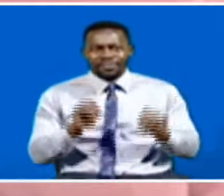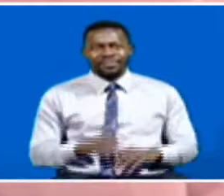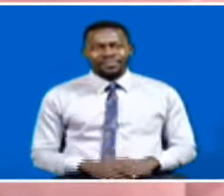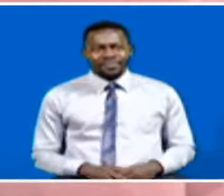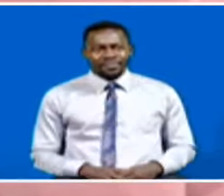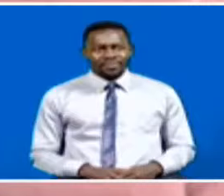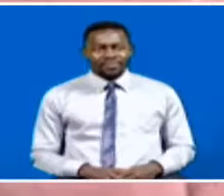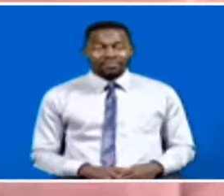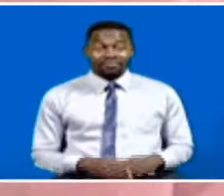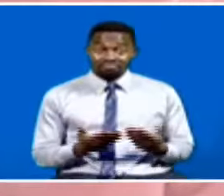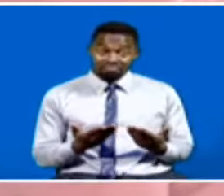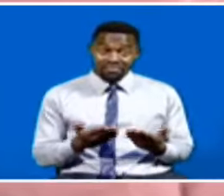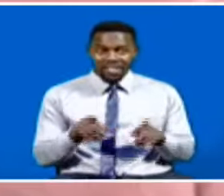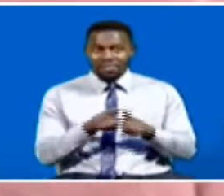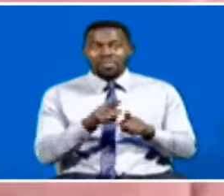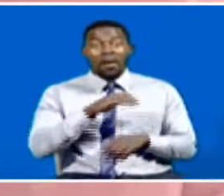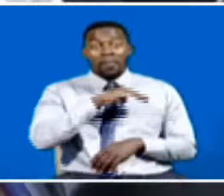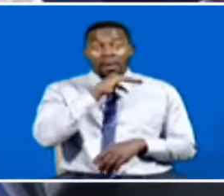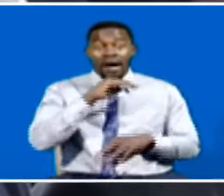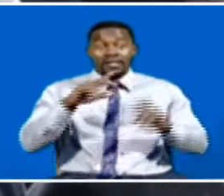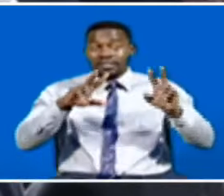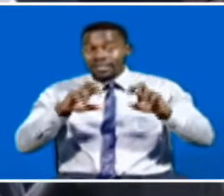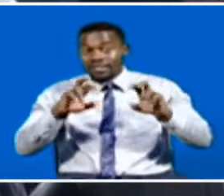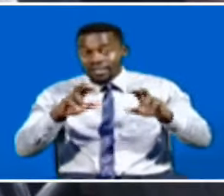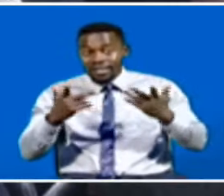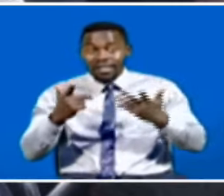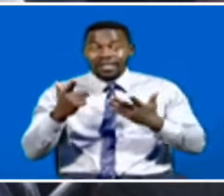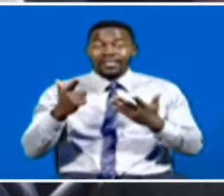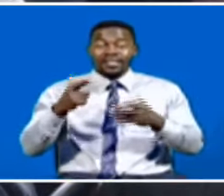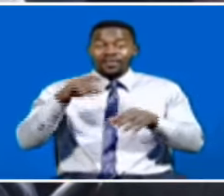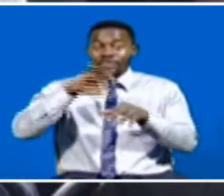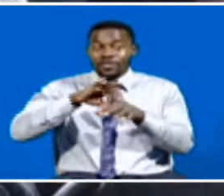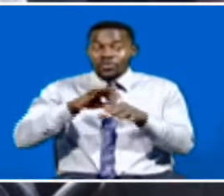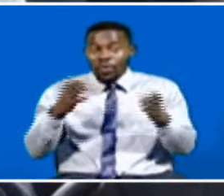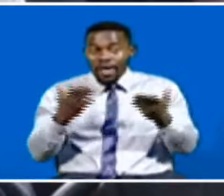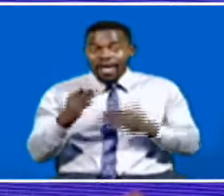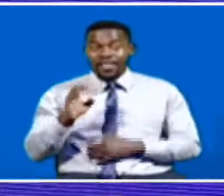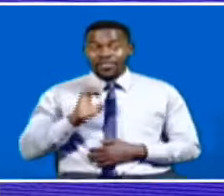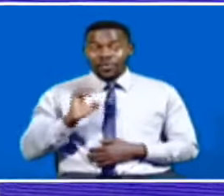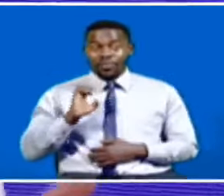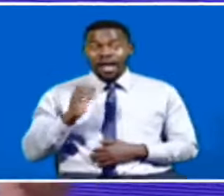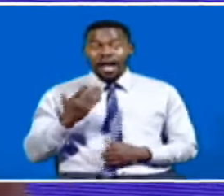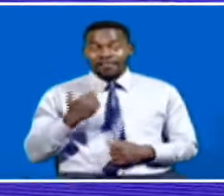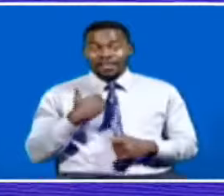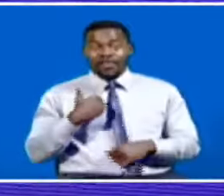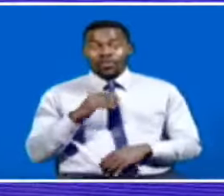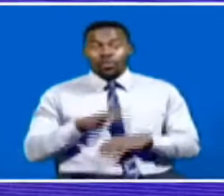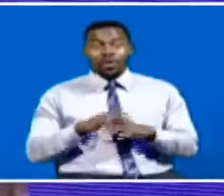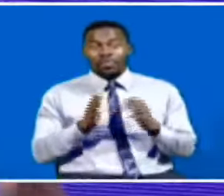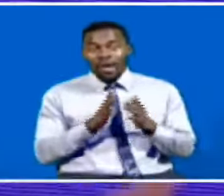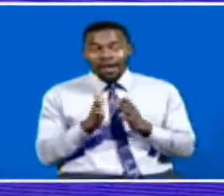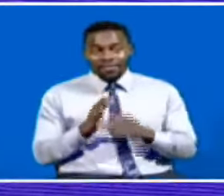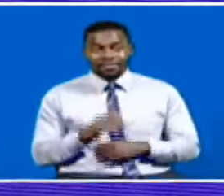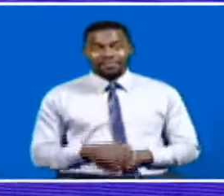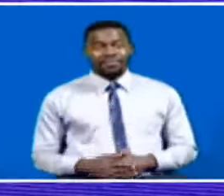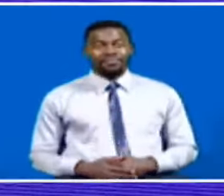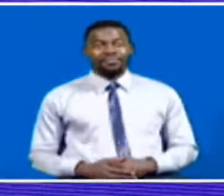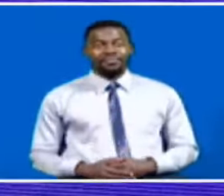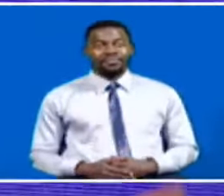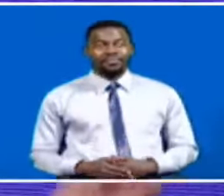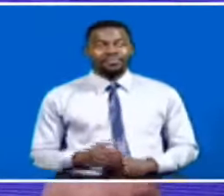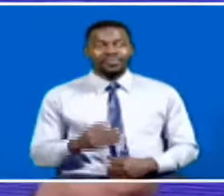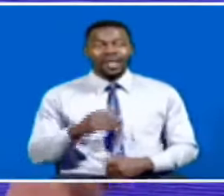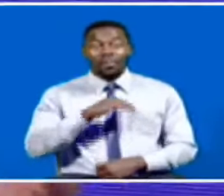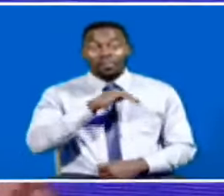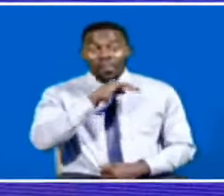Baba naye anatafuta kura huko Addis na ana mipango kabambe. Addis Ababa,